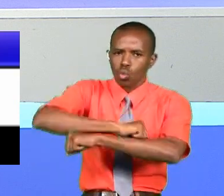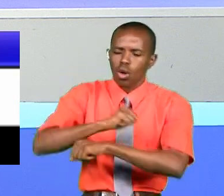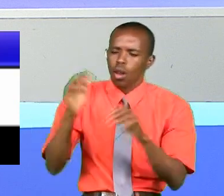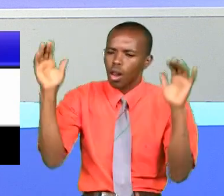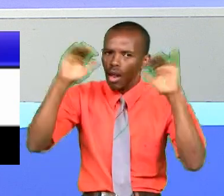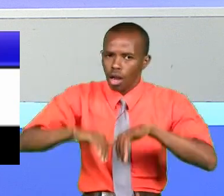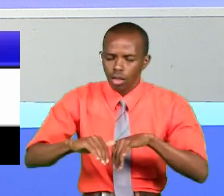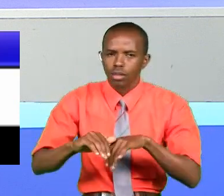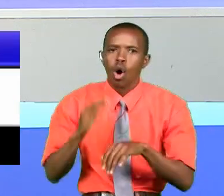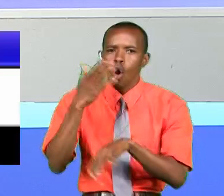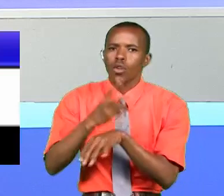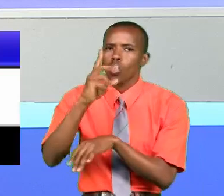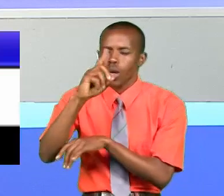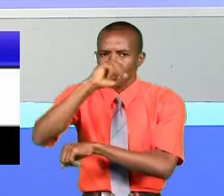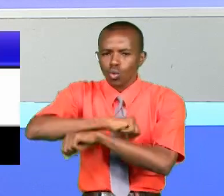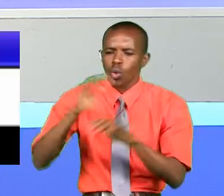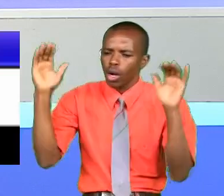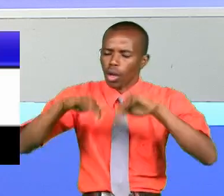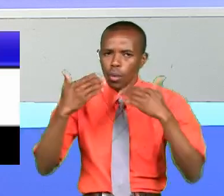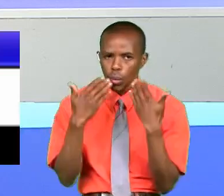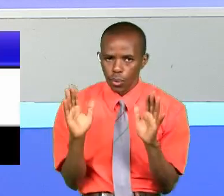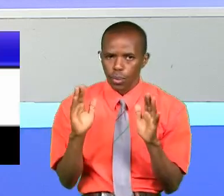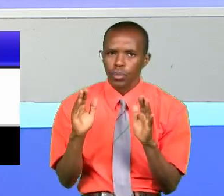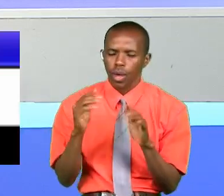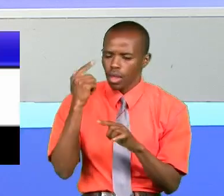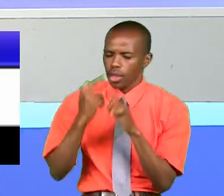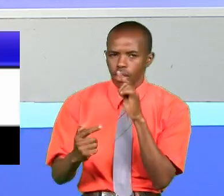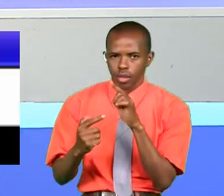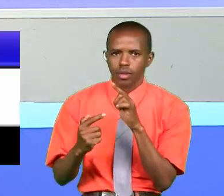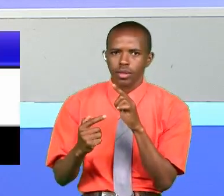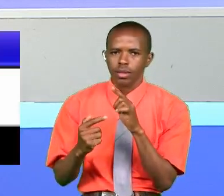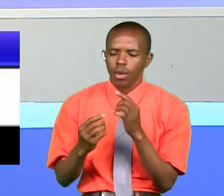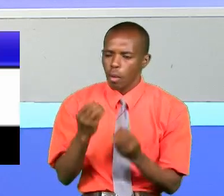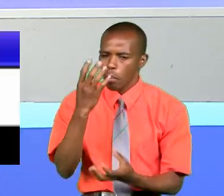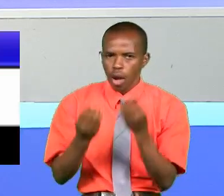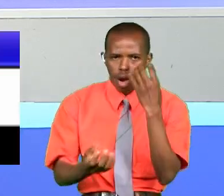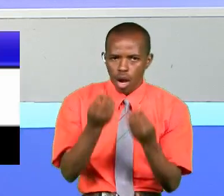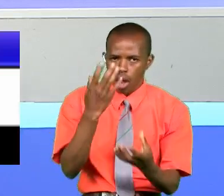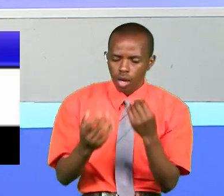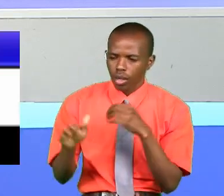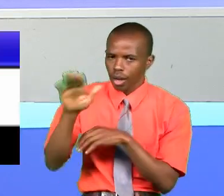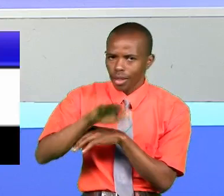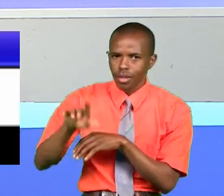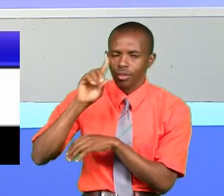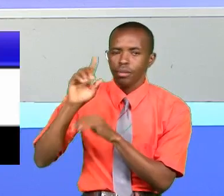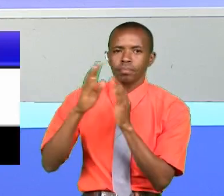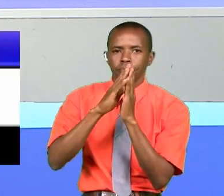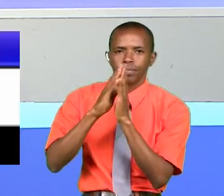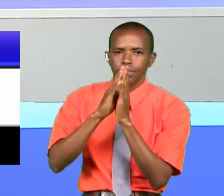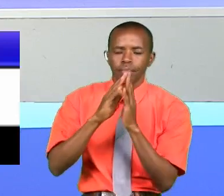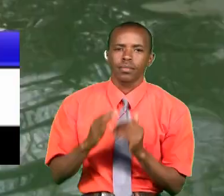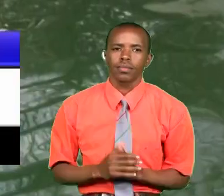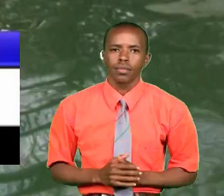Baringo, more than 21 schools had been submerged by the floods earlier in the year from Baringo and Bogoria Lakes. Daniel Karuki